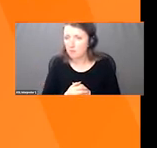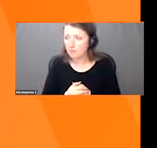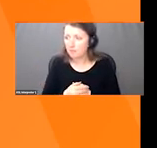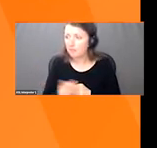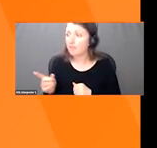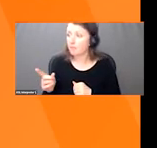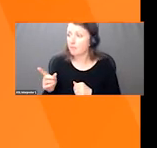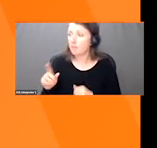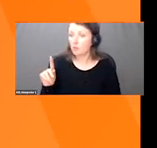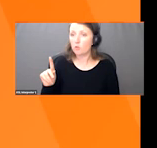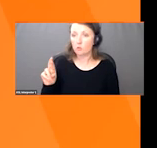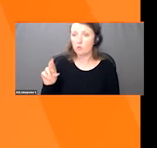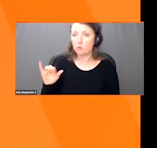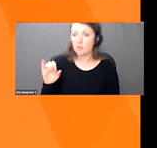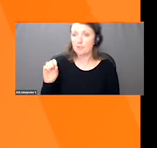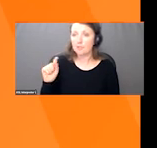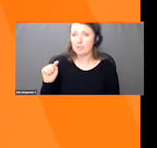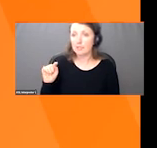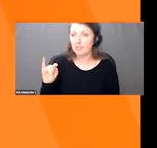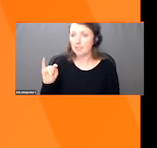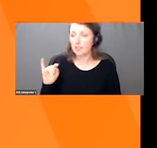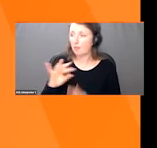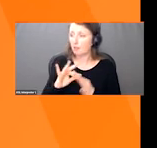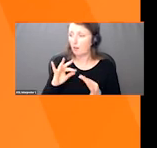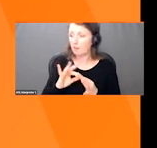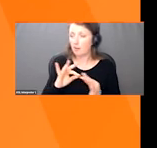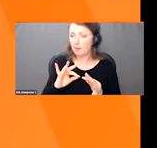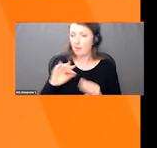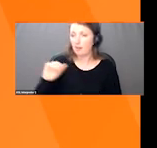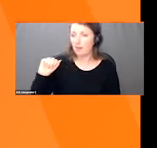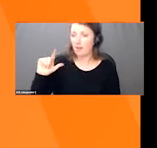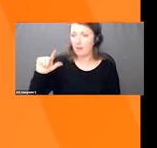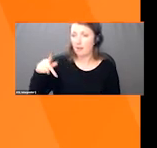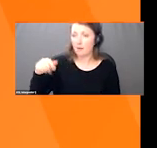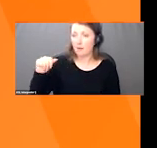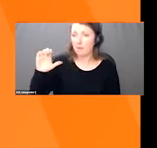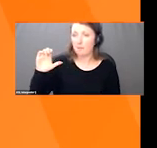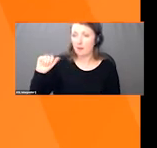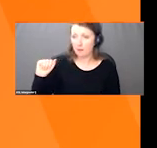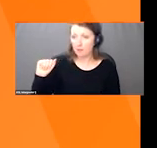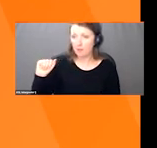Oh, Christy, a packaging base. Great.